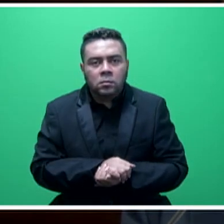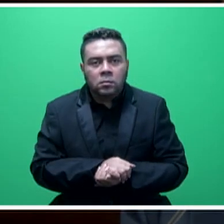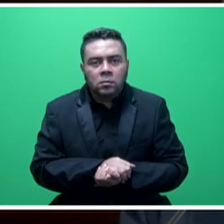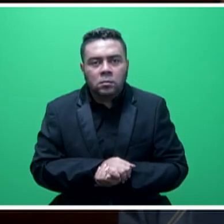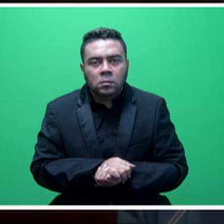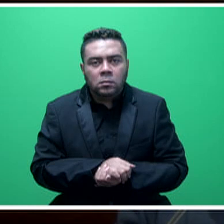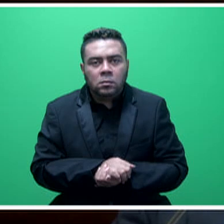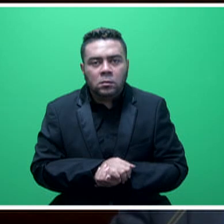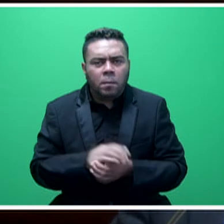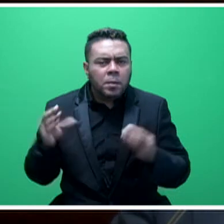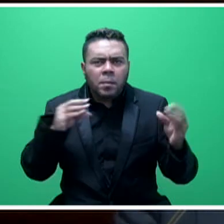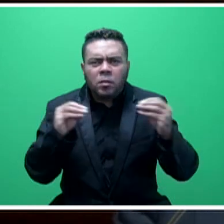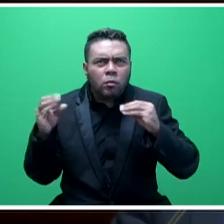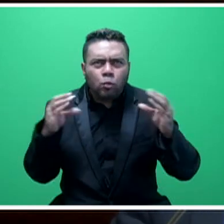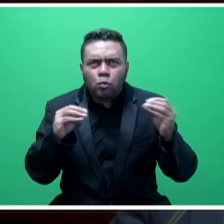Order.